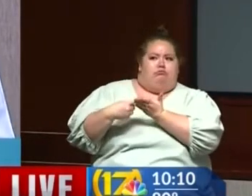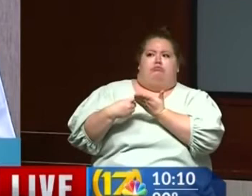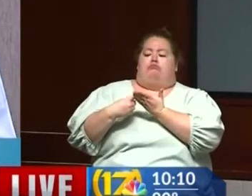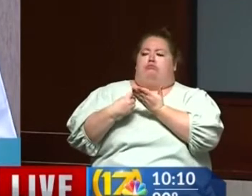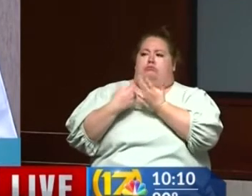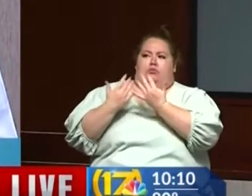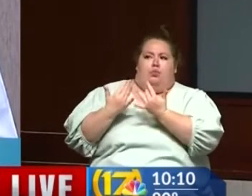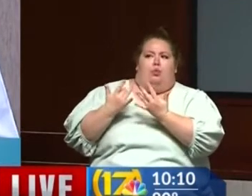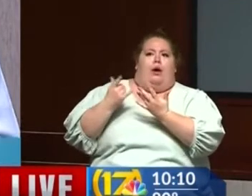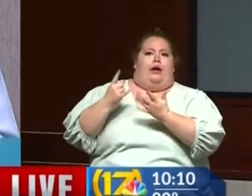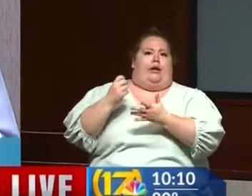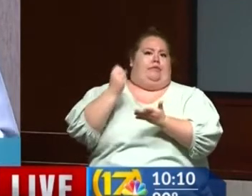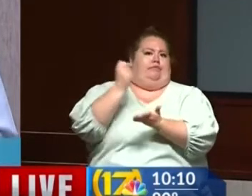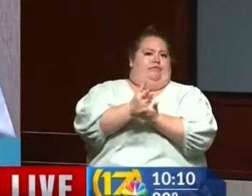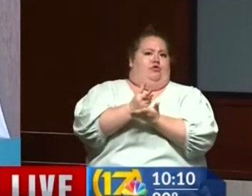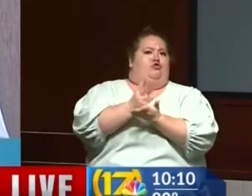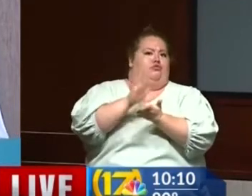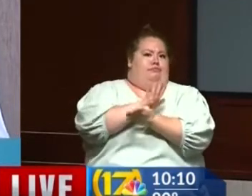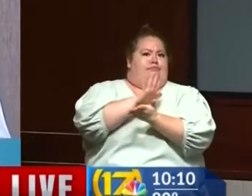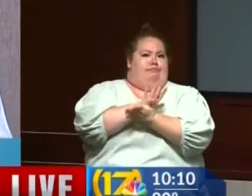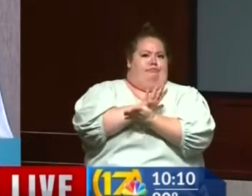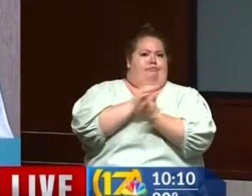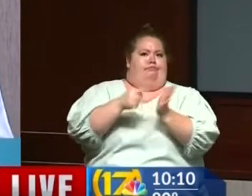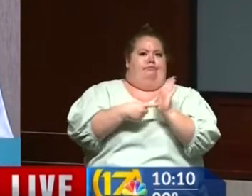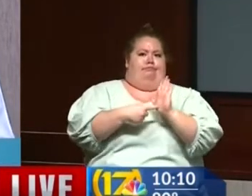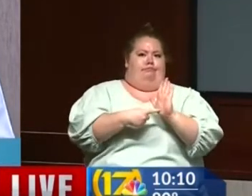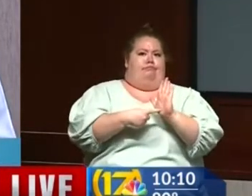yet, but from what we understand,